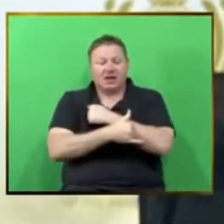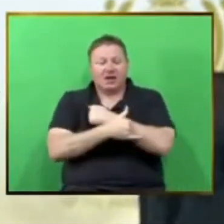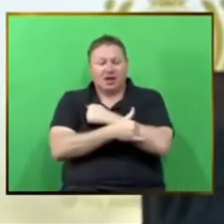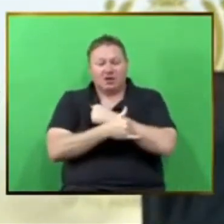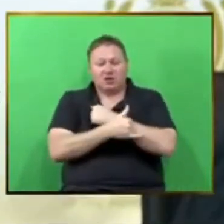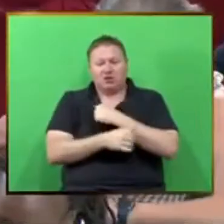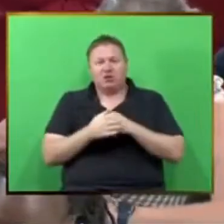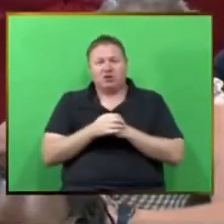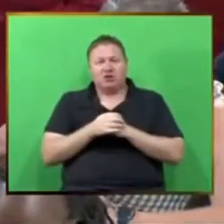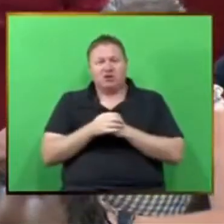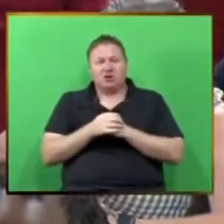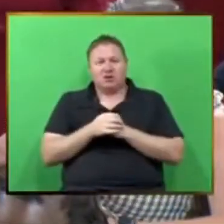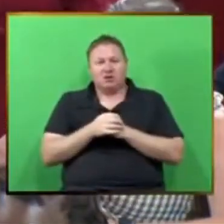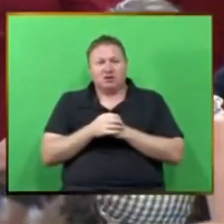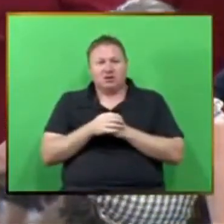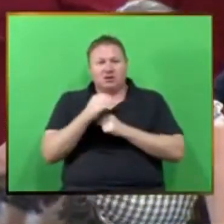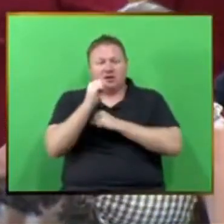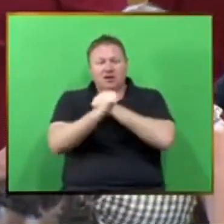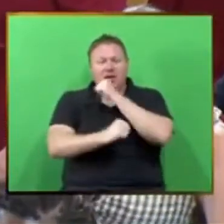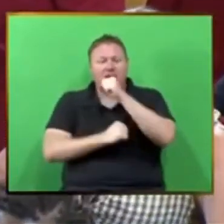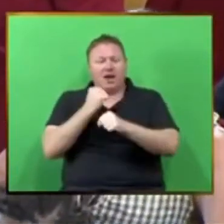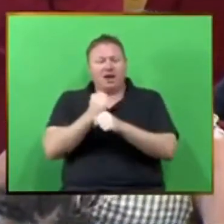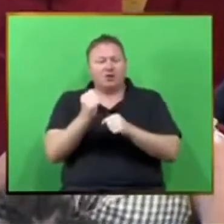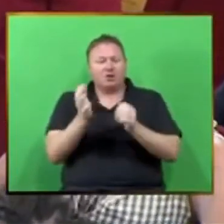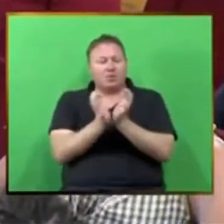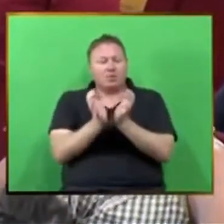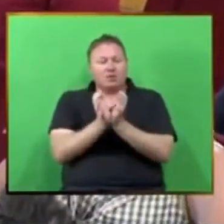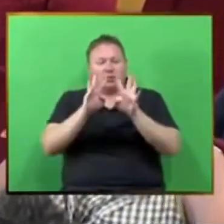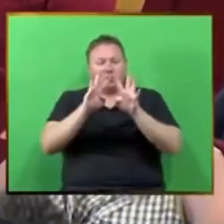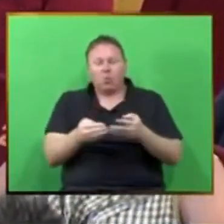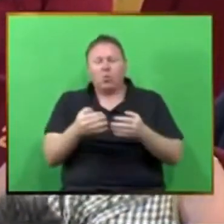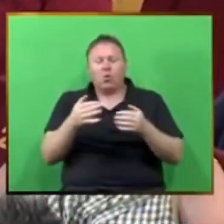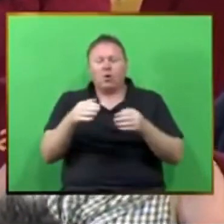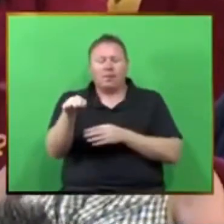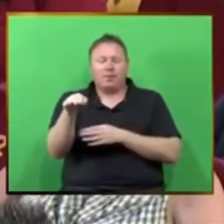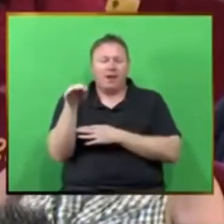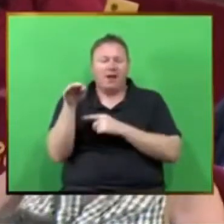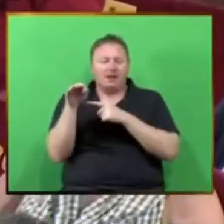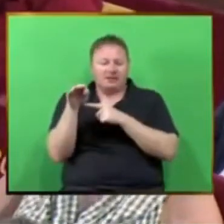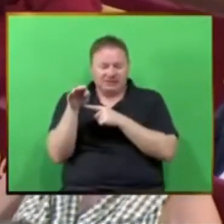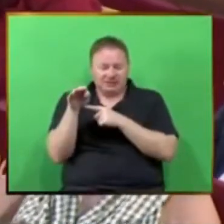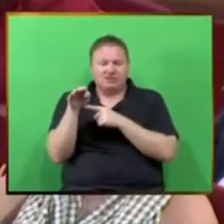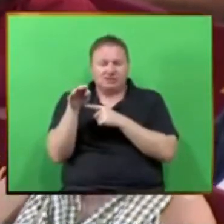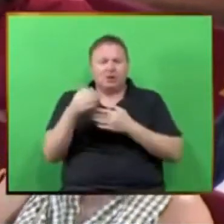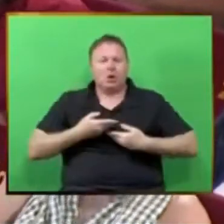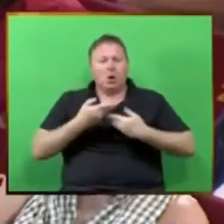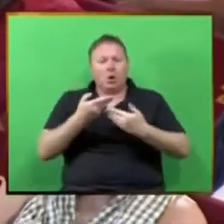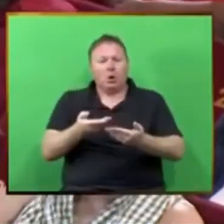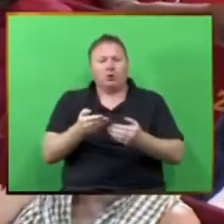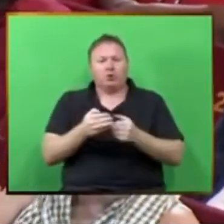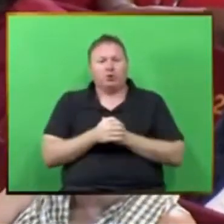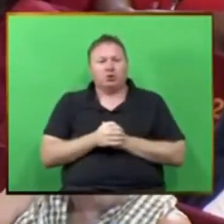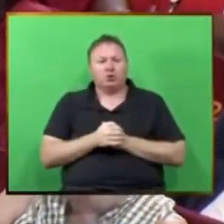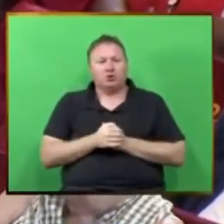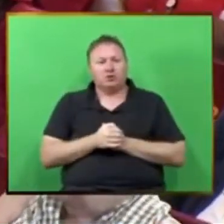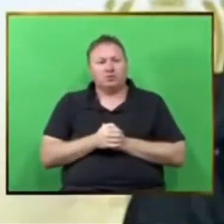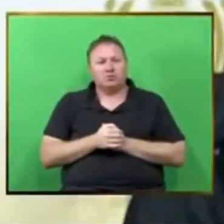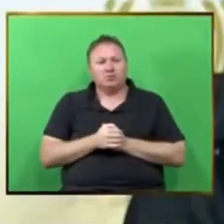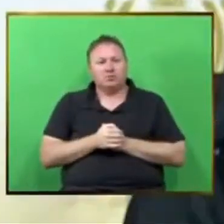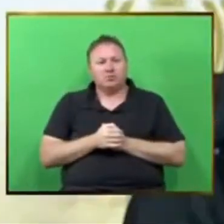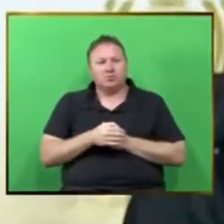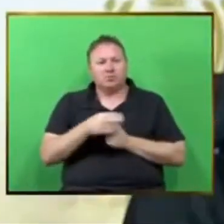annual meetings of the new development bank, which will happen for the second time since formation of the BRICS Bank.